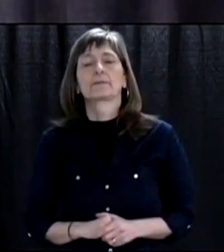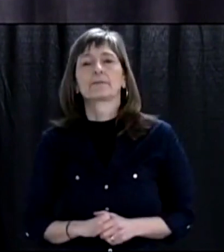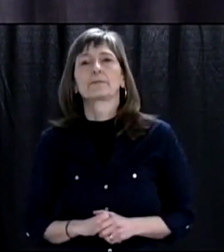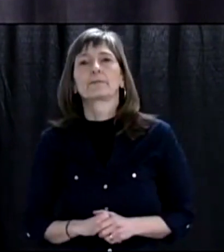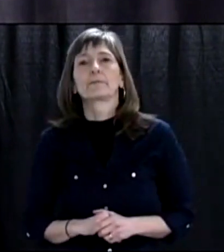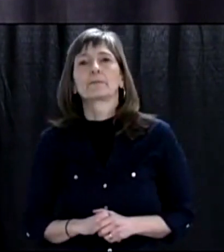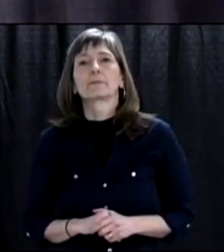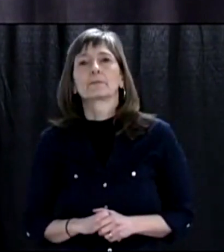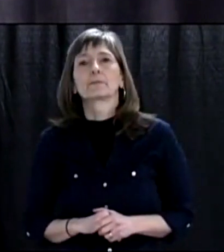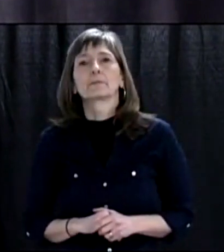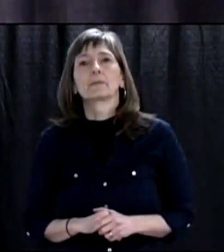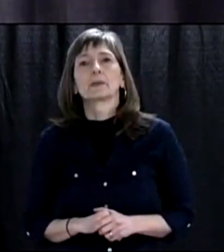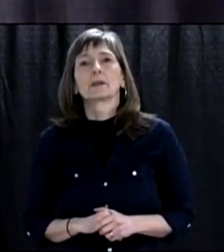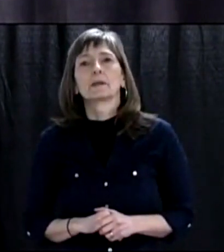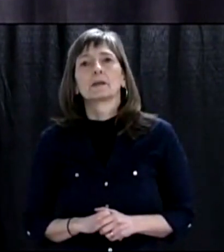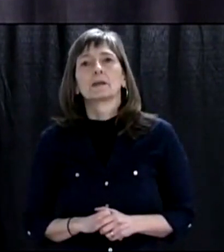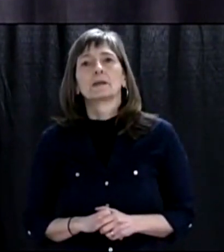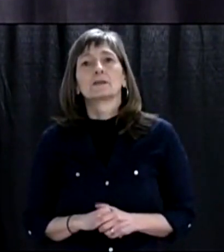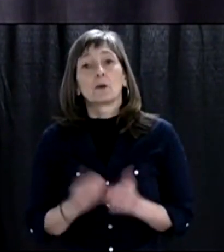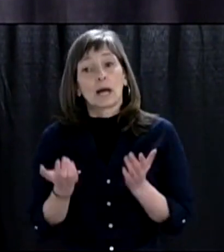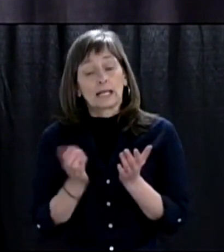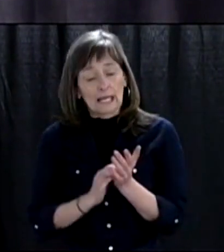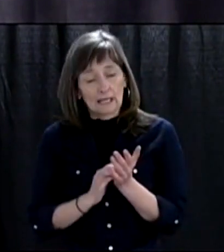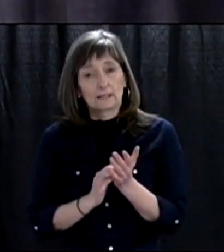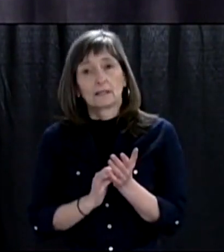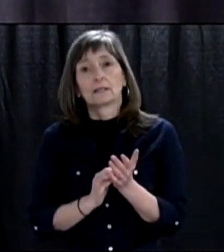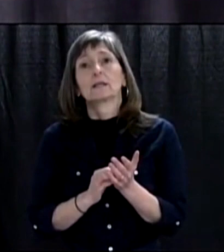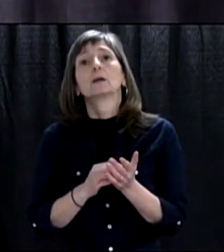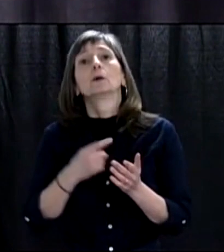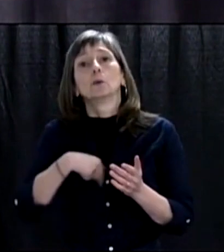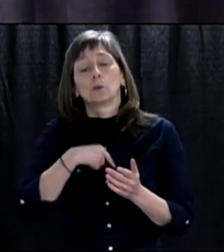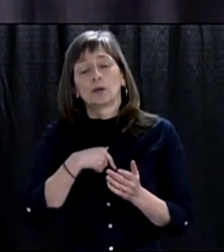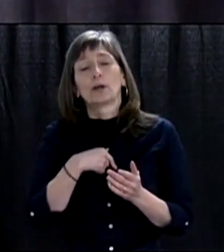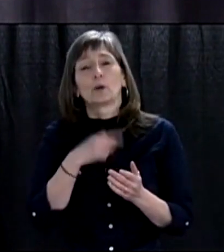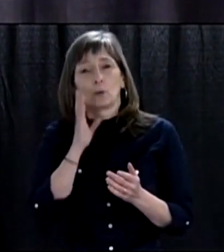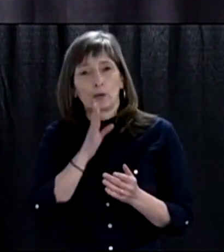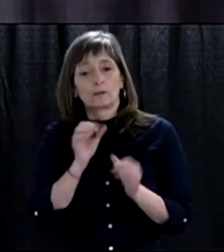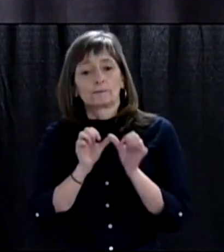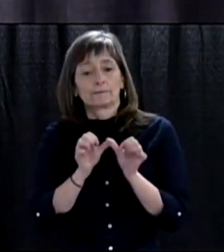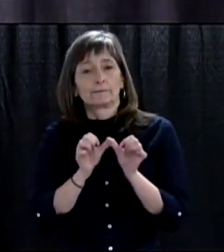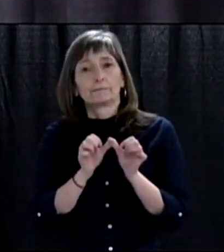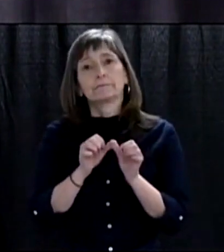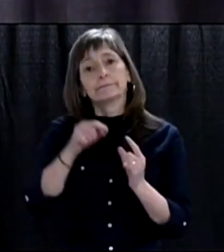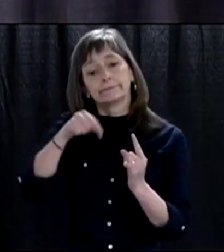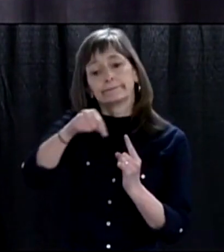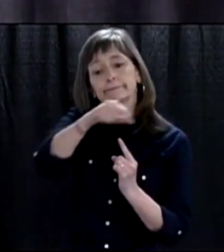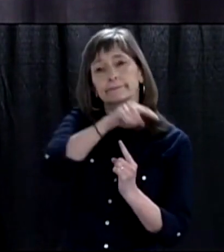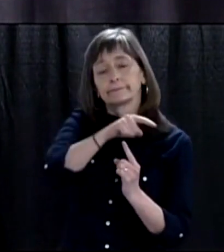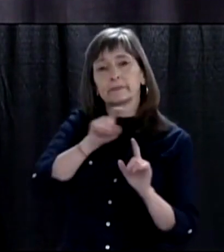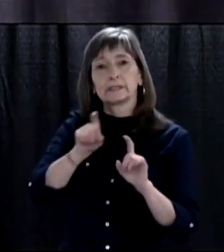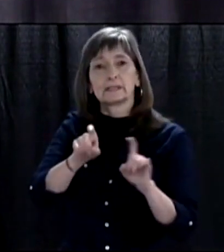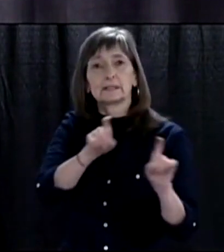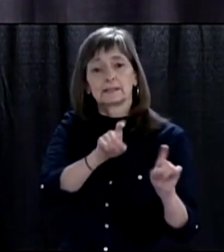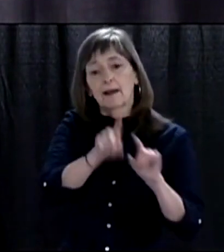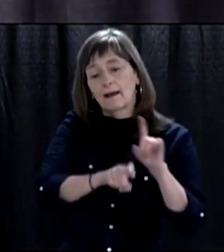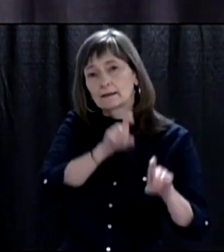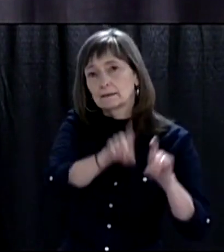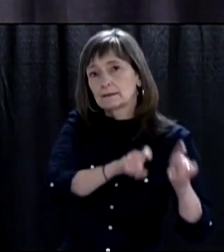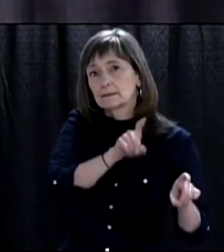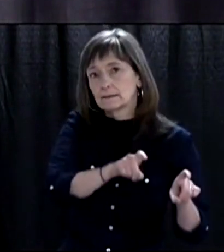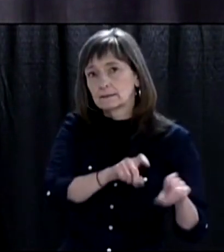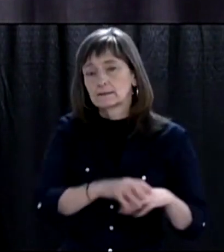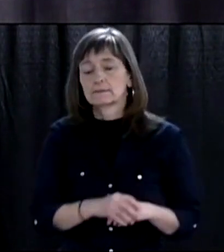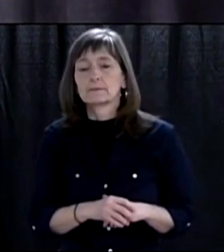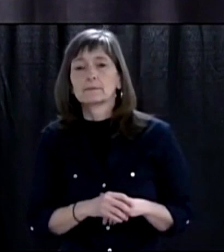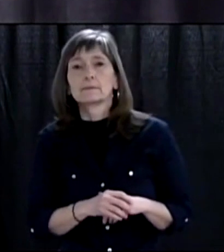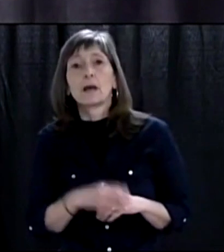So I want to assure people that contact tracing is underway. I understand that as people are tested, they may experience